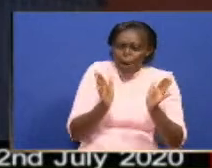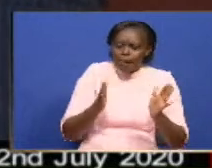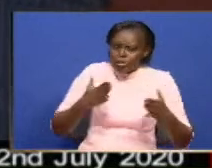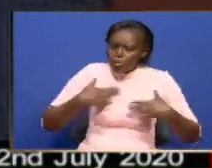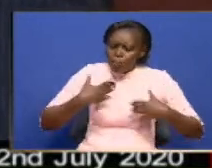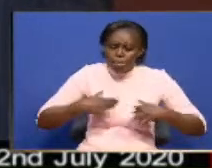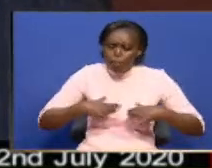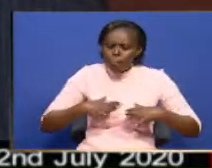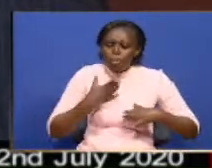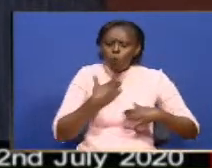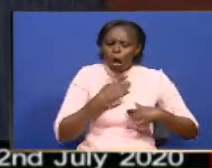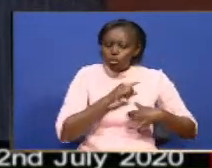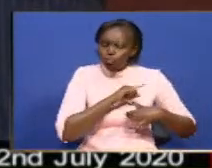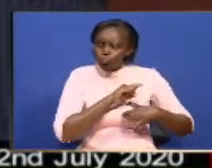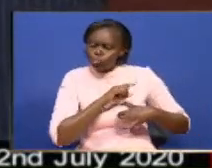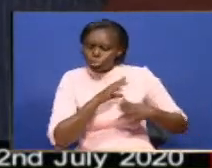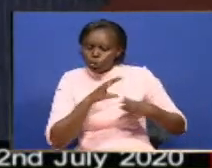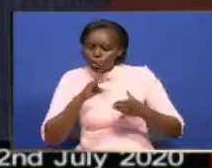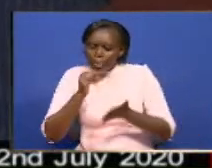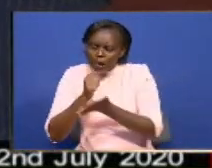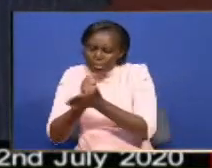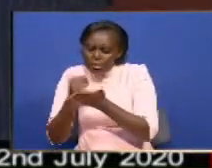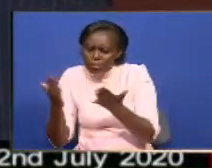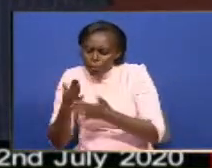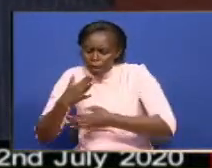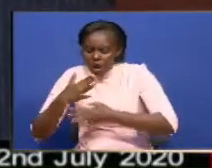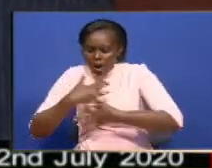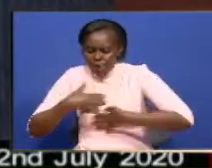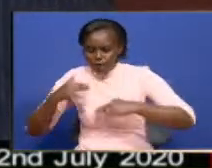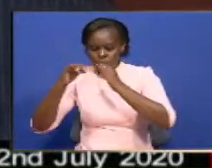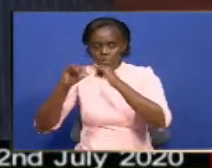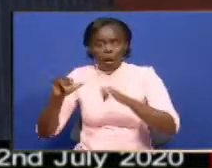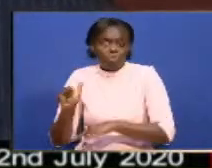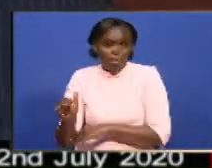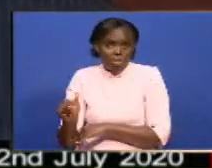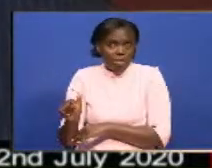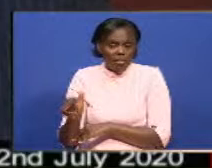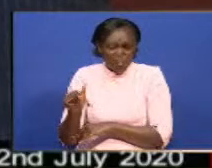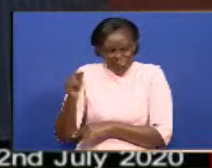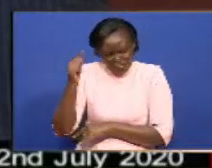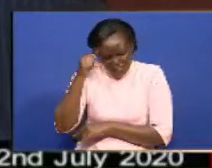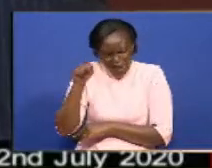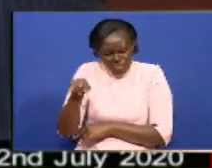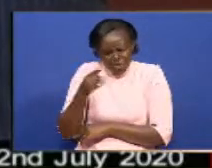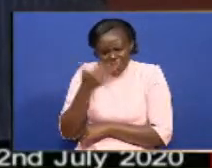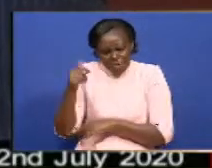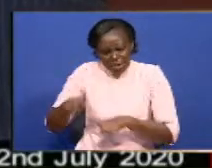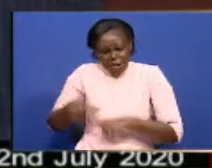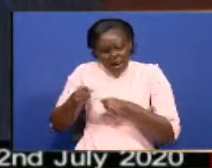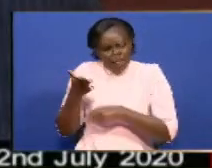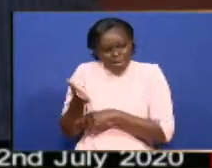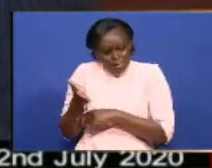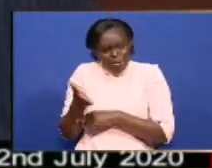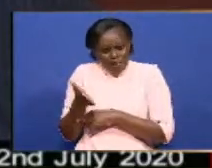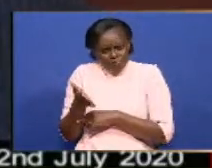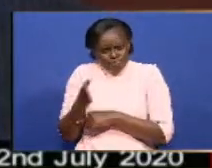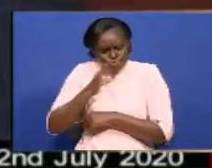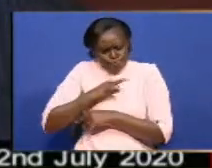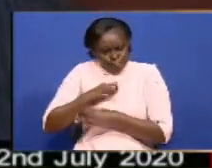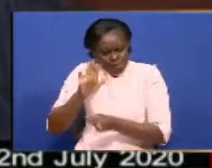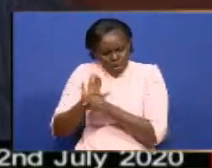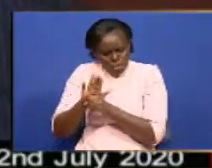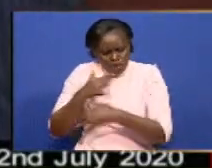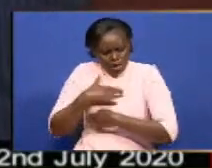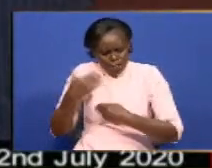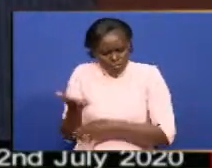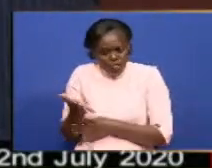to want and go even be registered in those refugee camps. Madam Speaker, and sometimes, you know, recently, when I looked